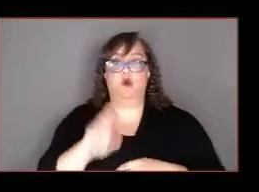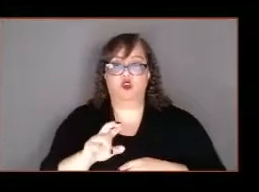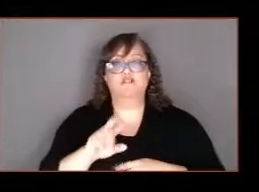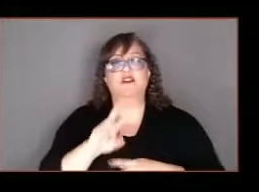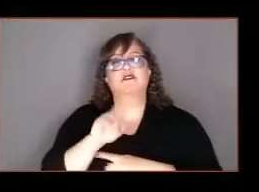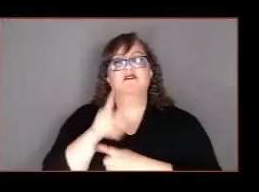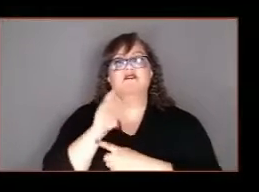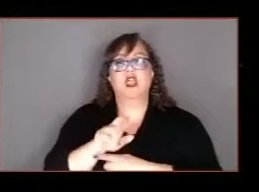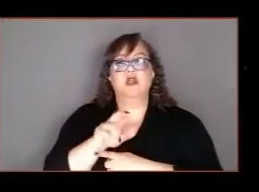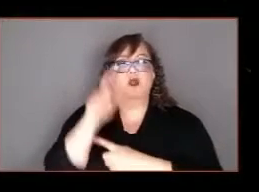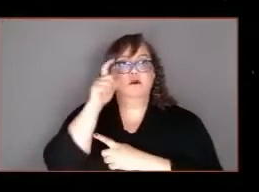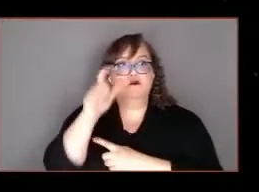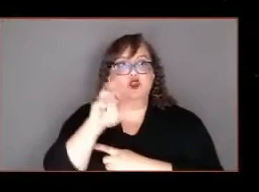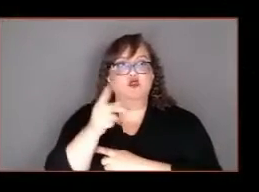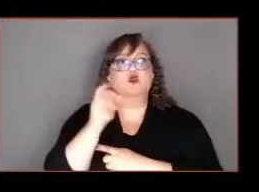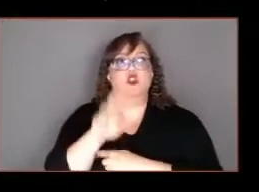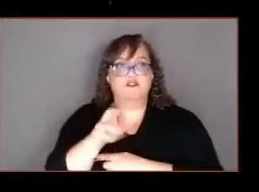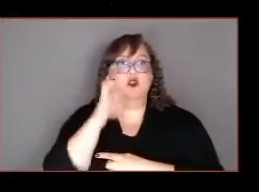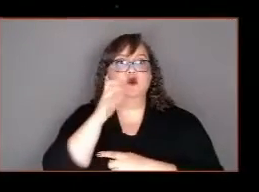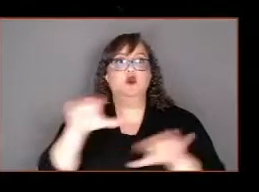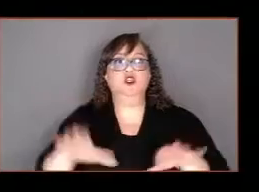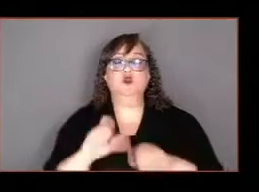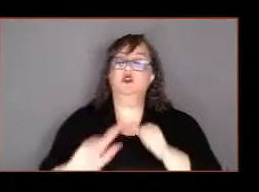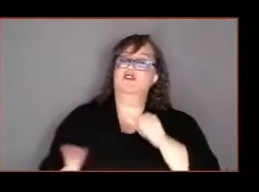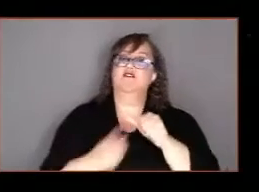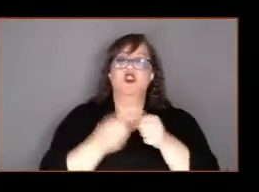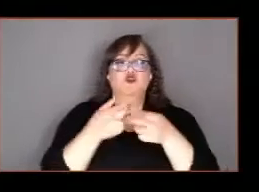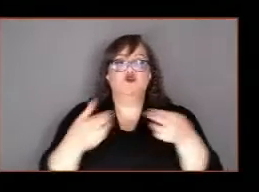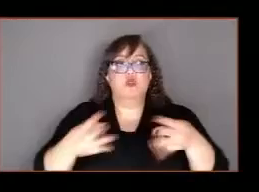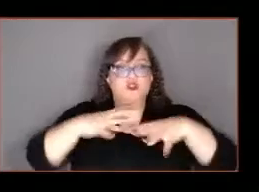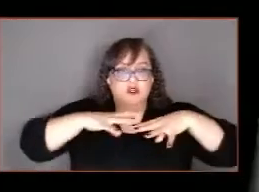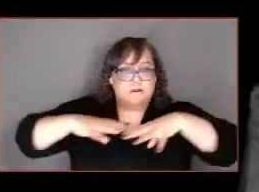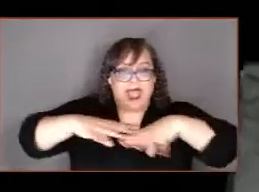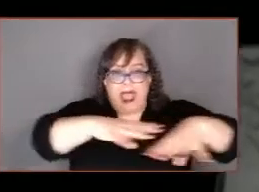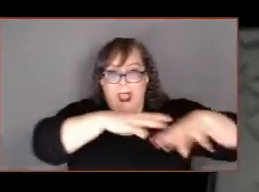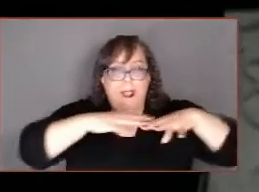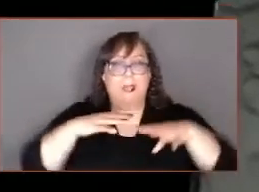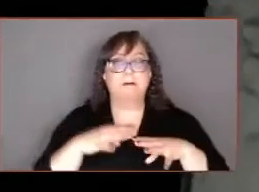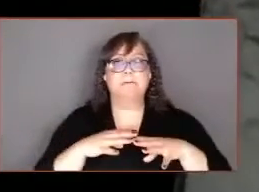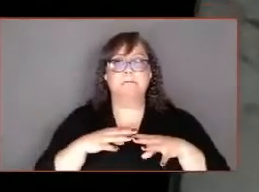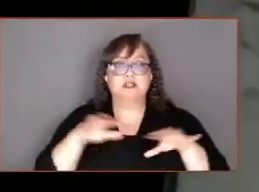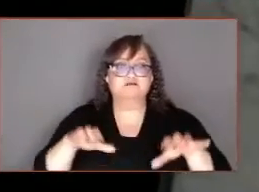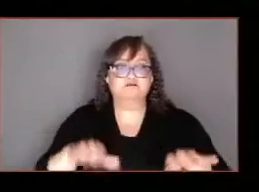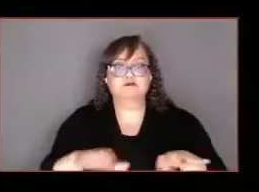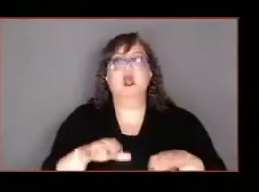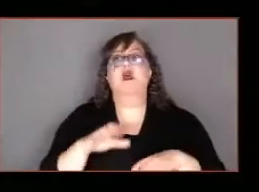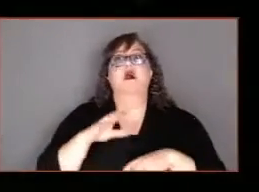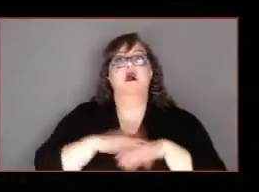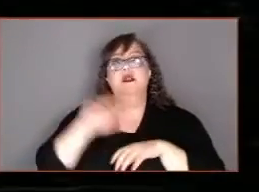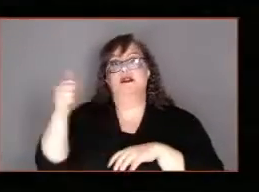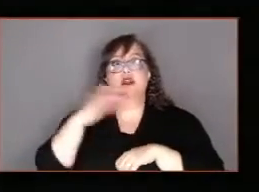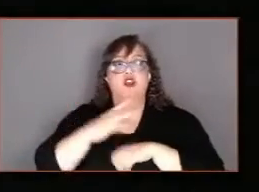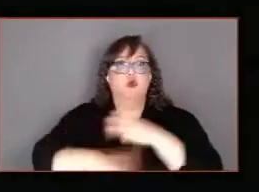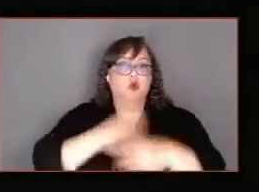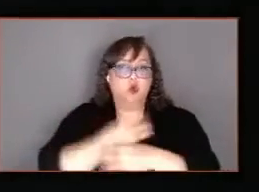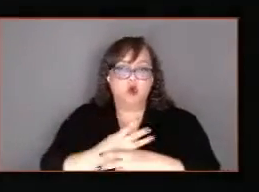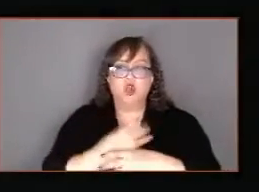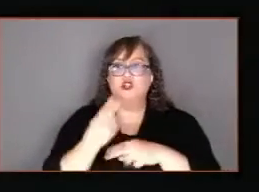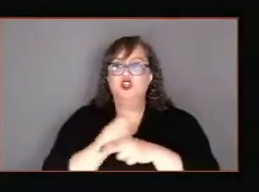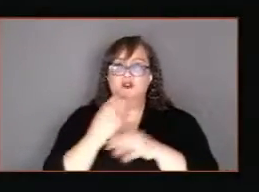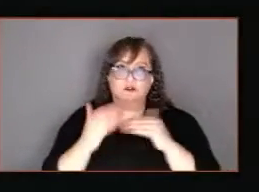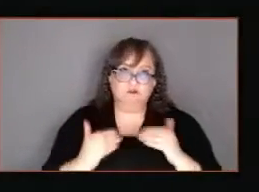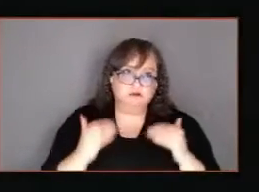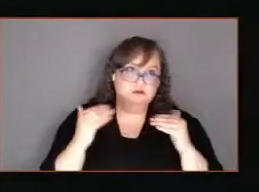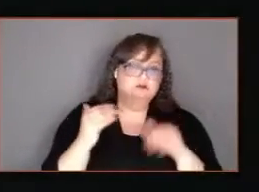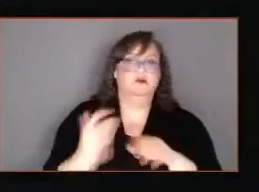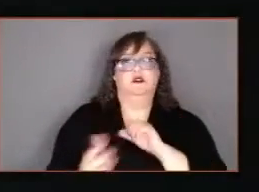the first resource mapping mission on another world, using advanced instruments and tools to determine the location and concentration of water